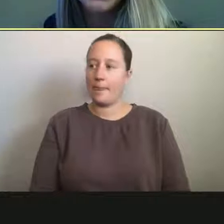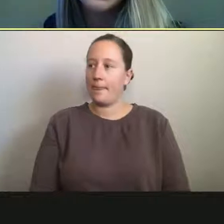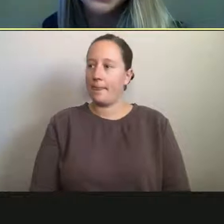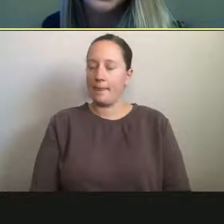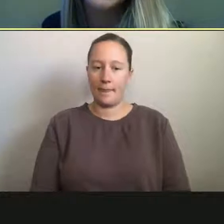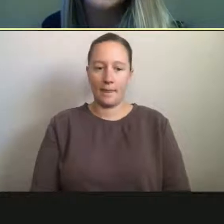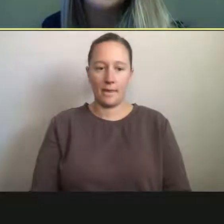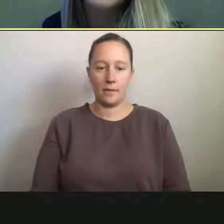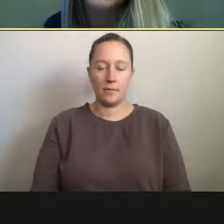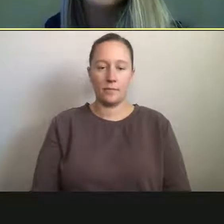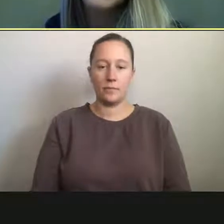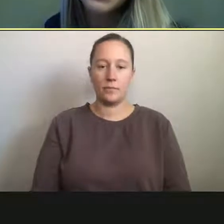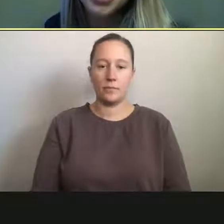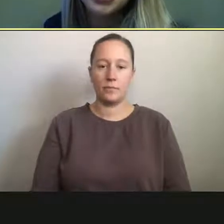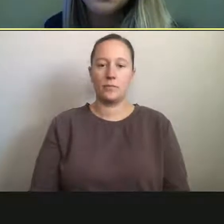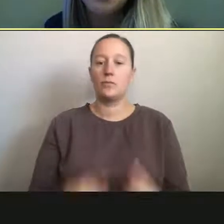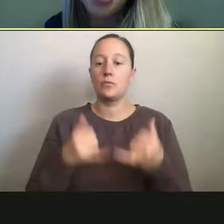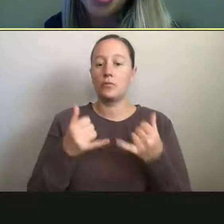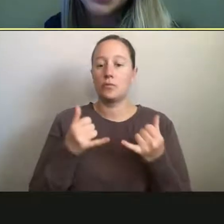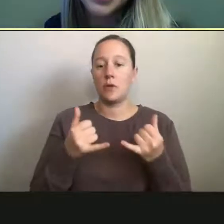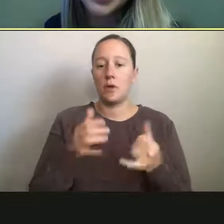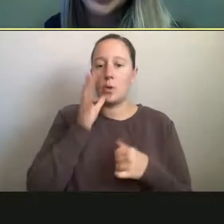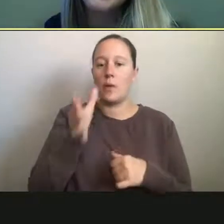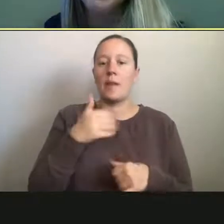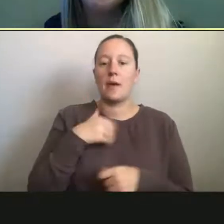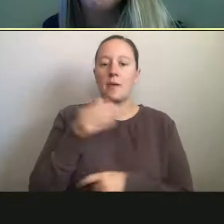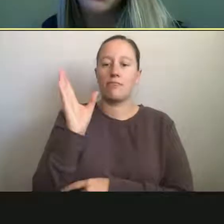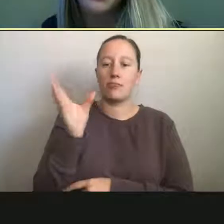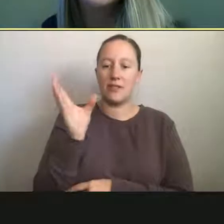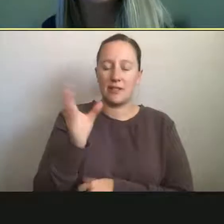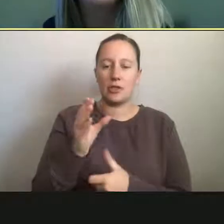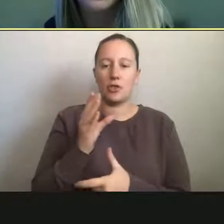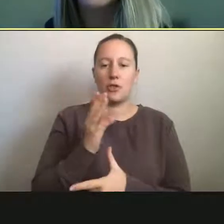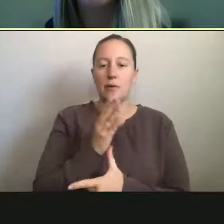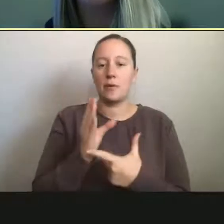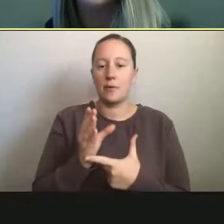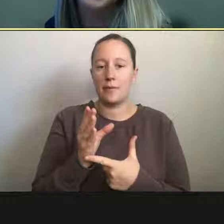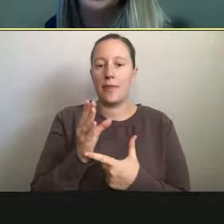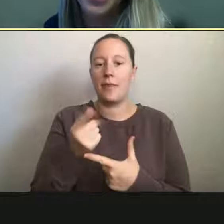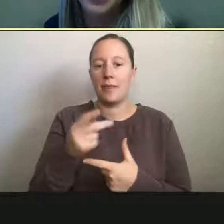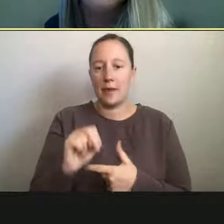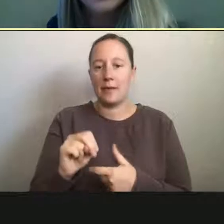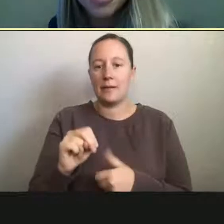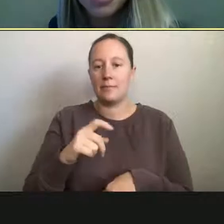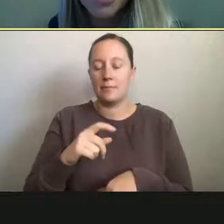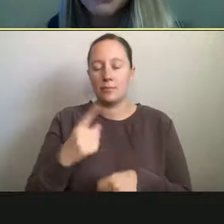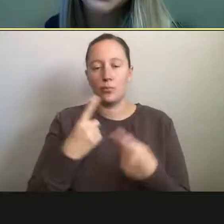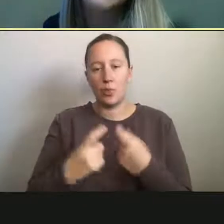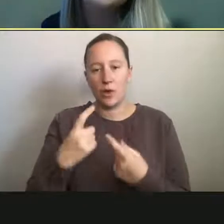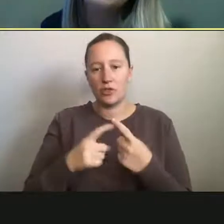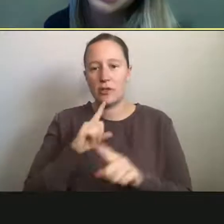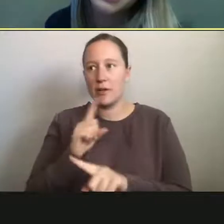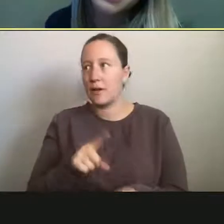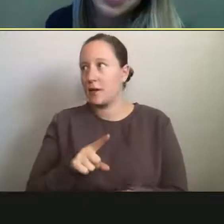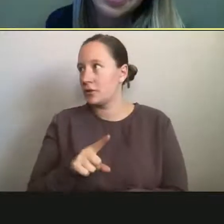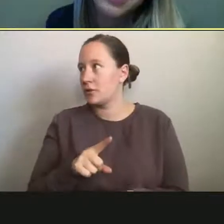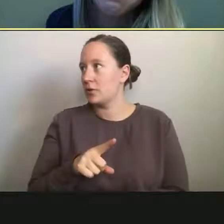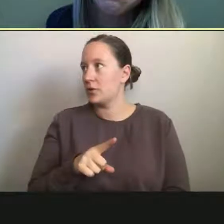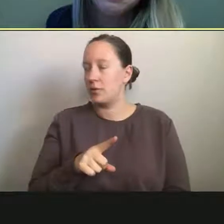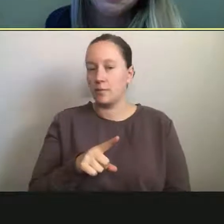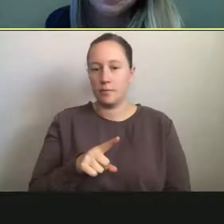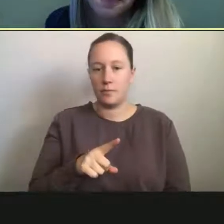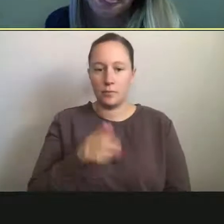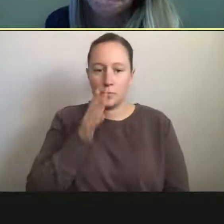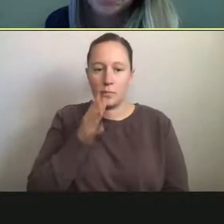The format today includes a presentation from our presenters, followed by some time for Q&A from you all. So let's get